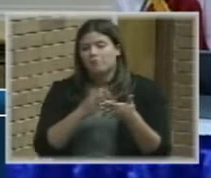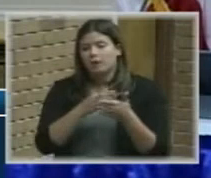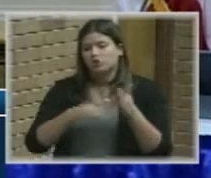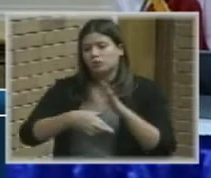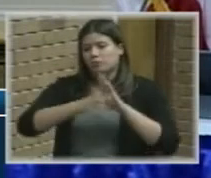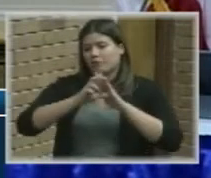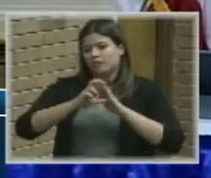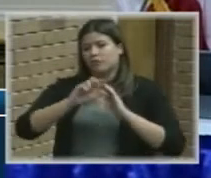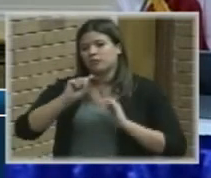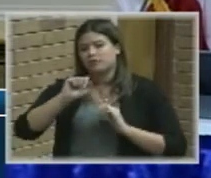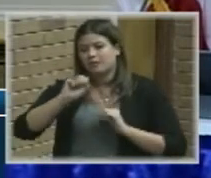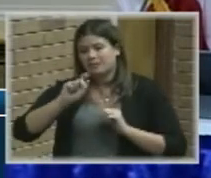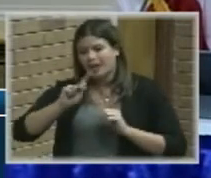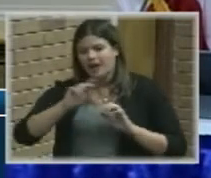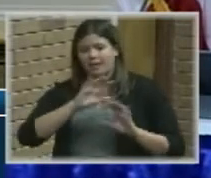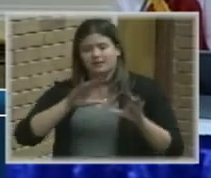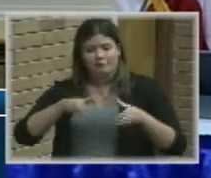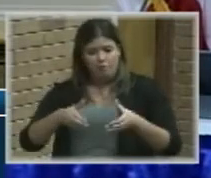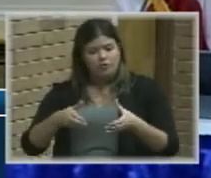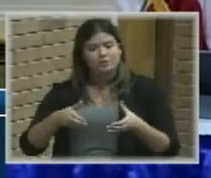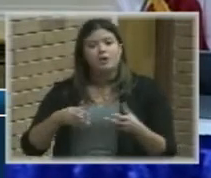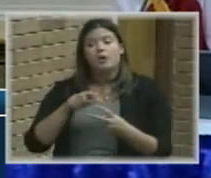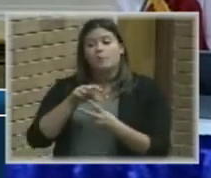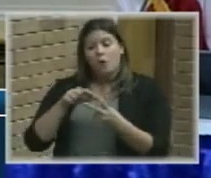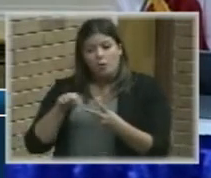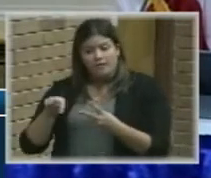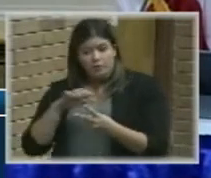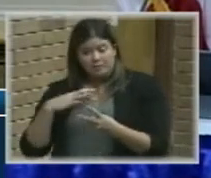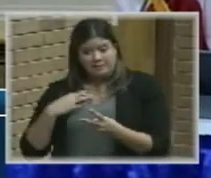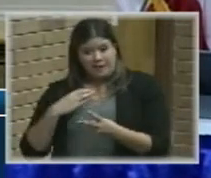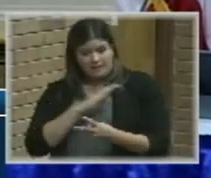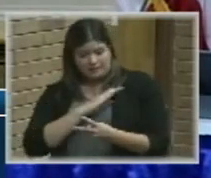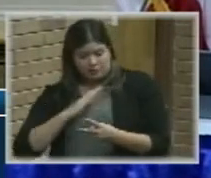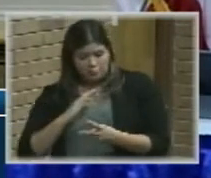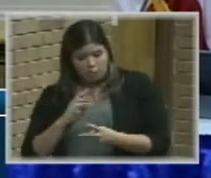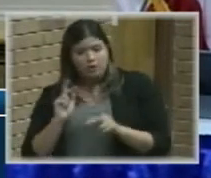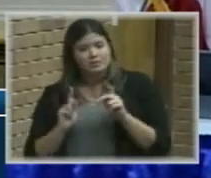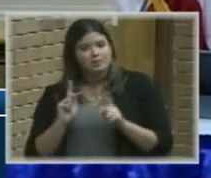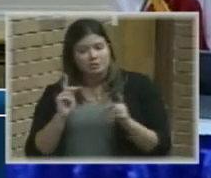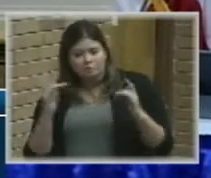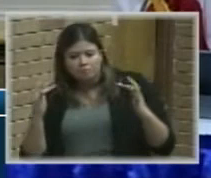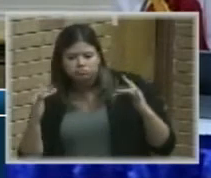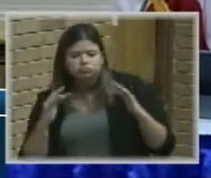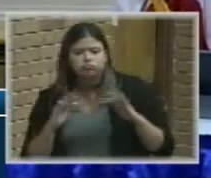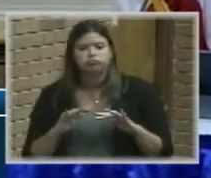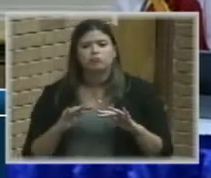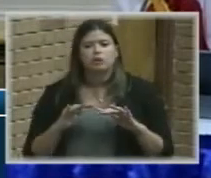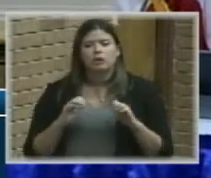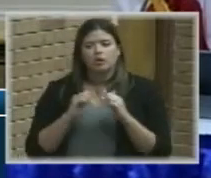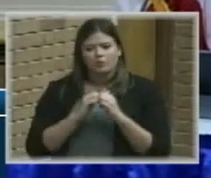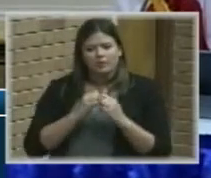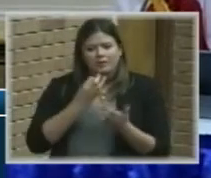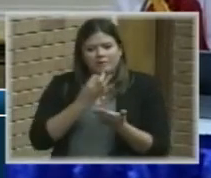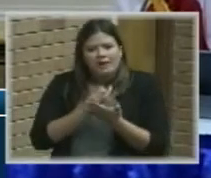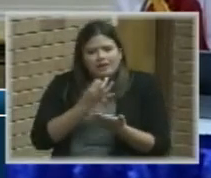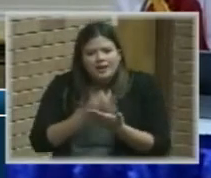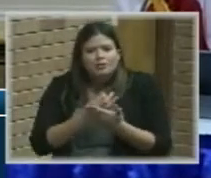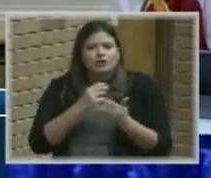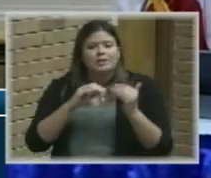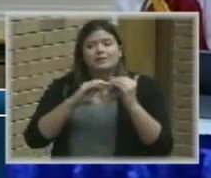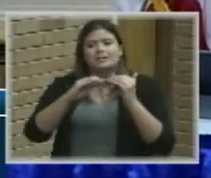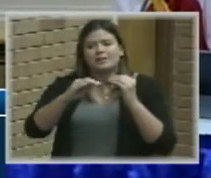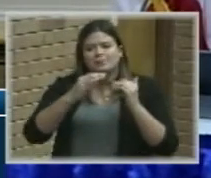Force. Both of those volunteer boards bring people together with specific financial and